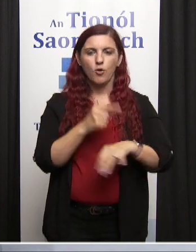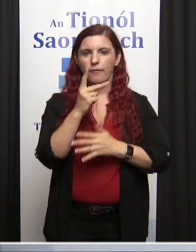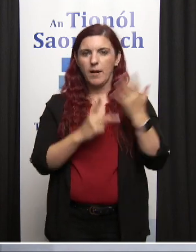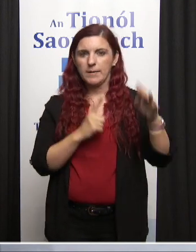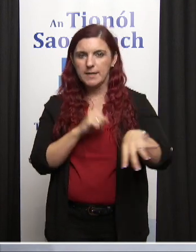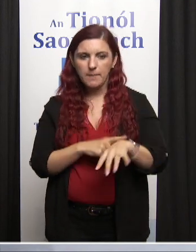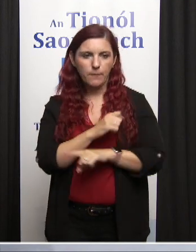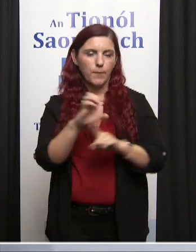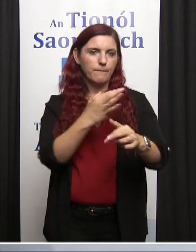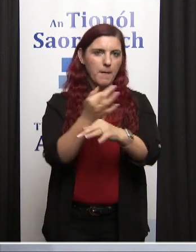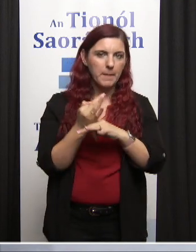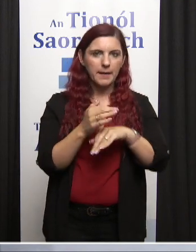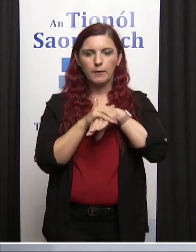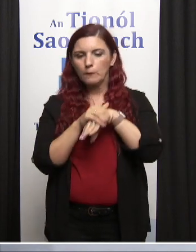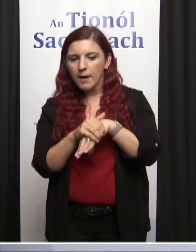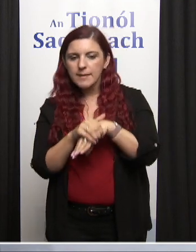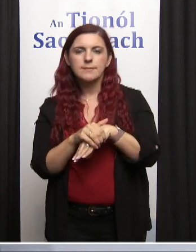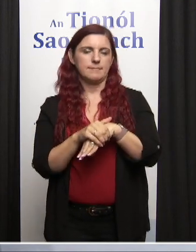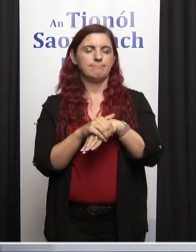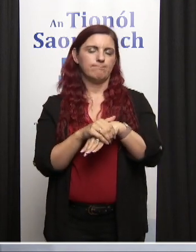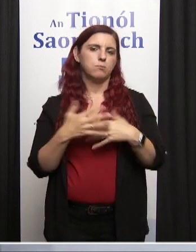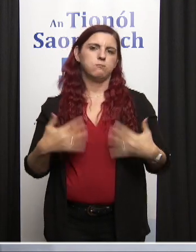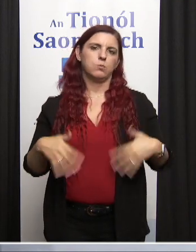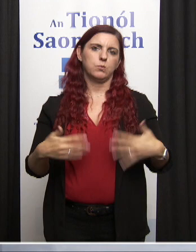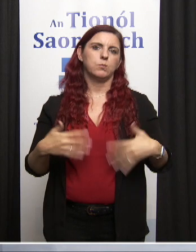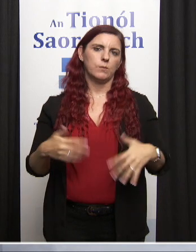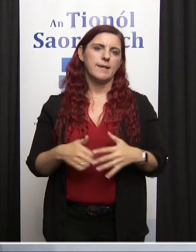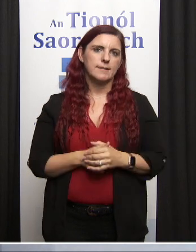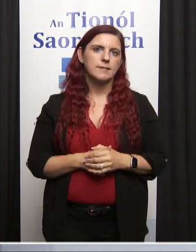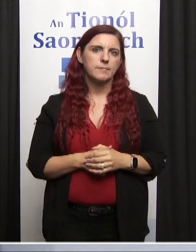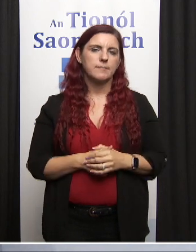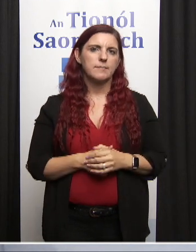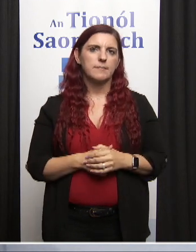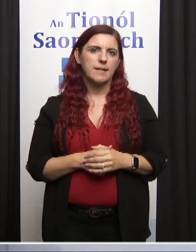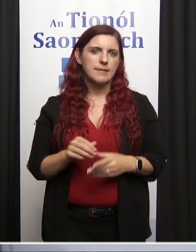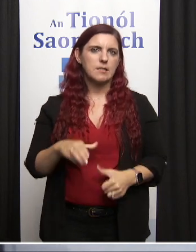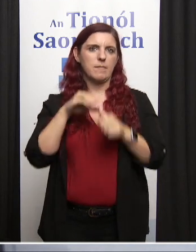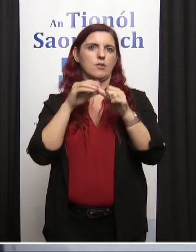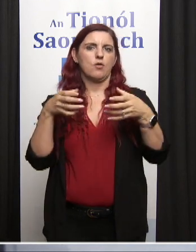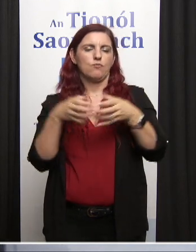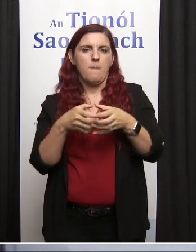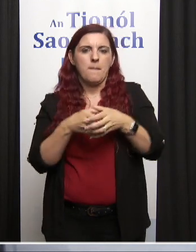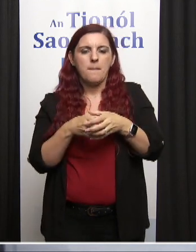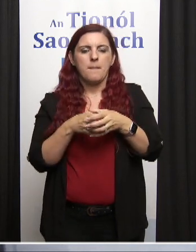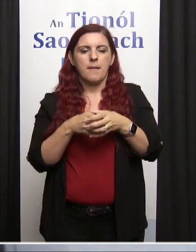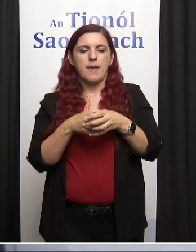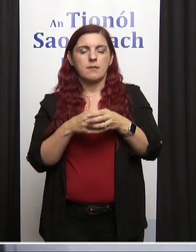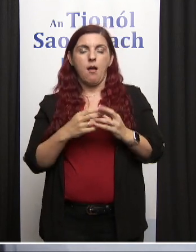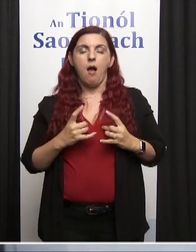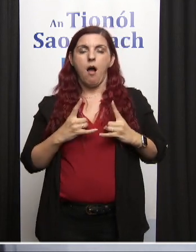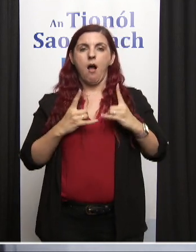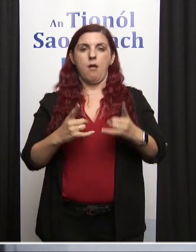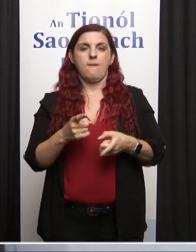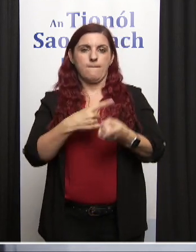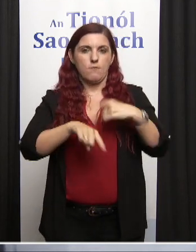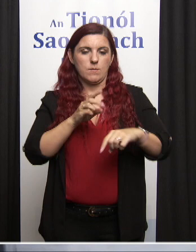from your family, your friends. Is really you're a special group. It's a privilege for us to be working with you on this